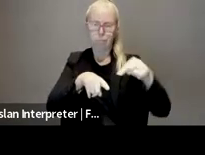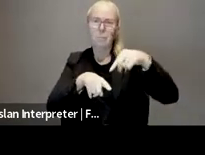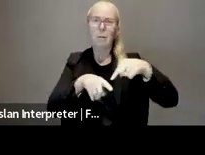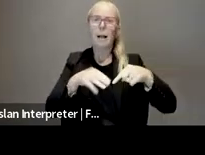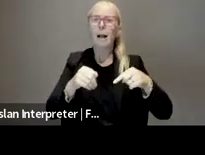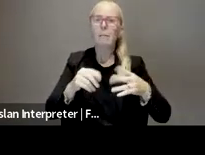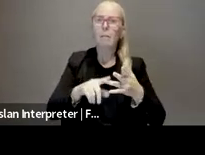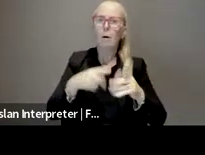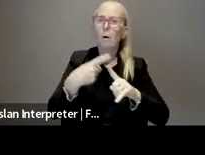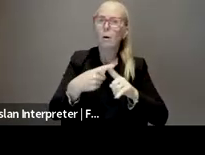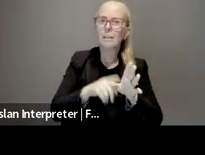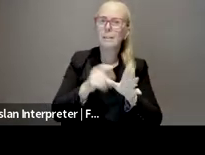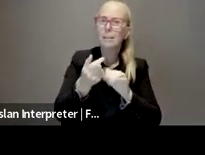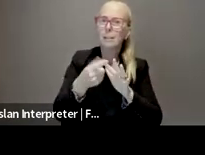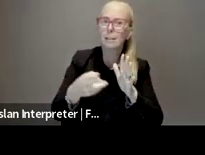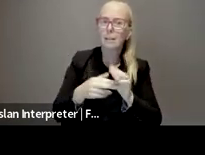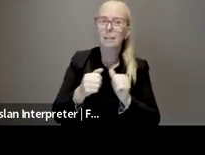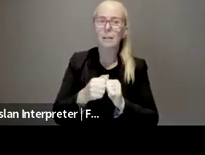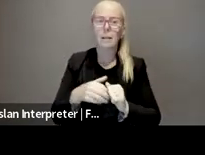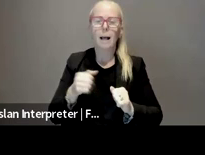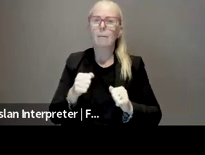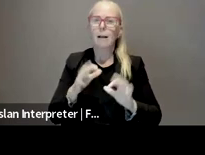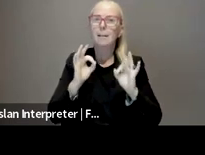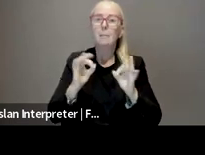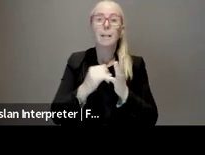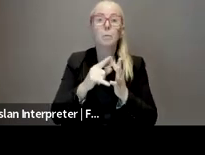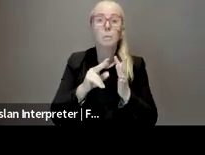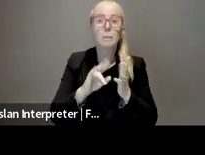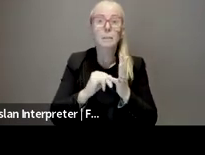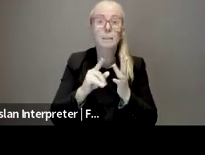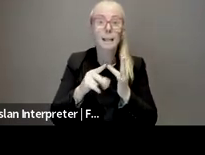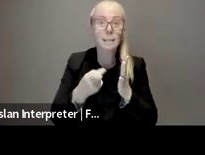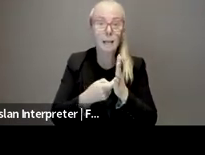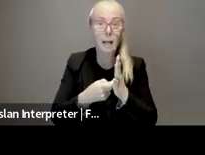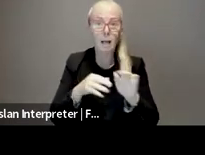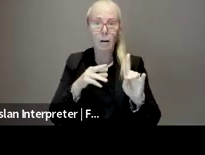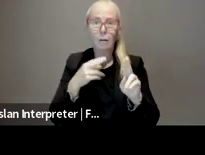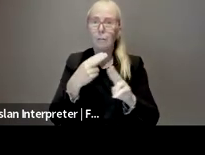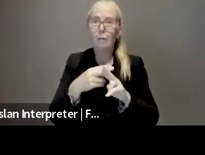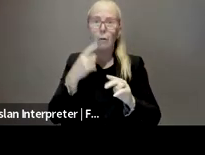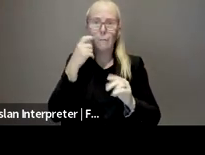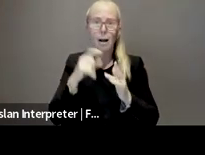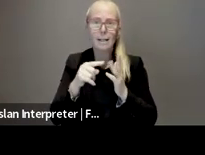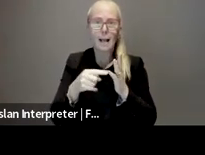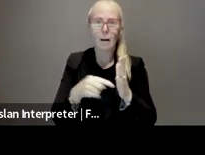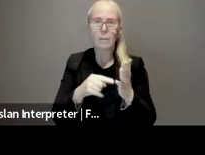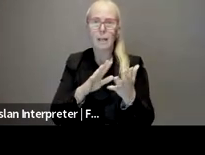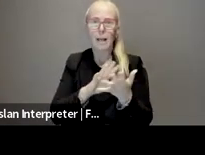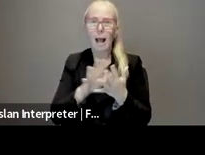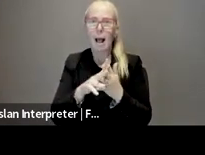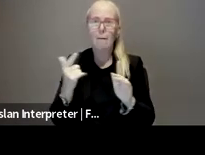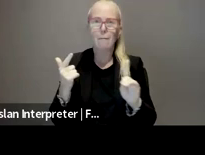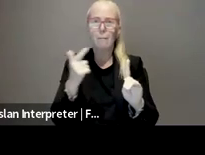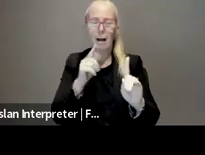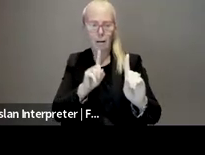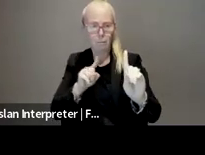Kobe robot tracks the user's position and establishes a tangible link to foster intimacy and security. Onboard obstacle sensors